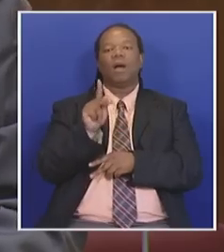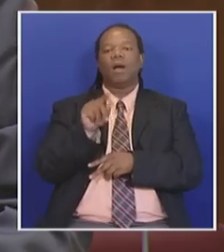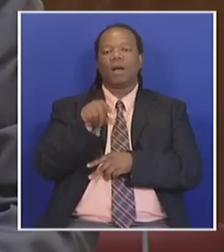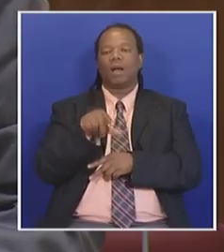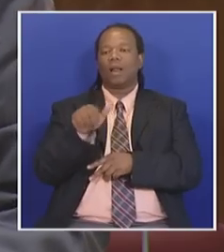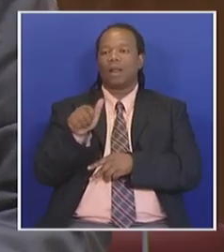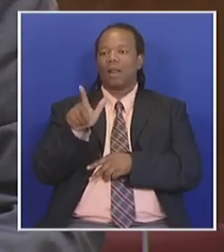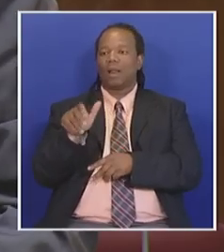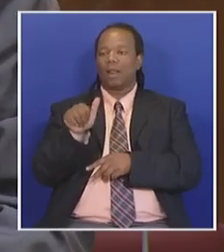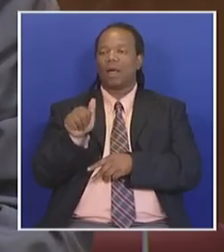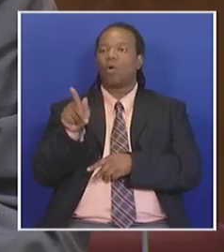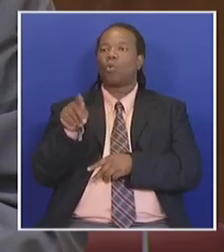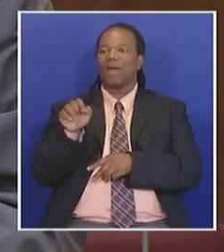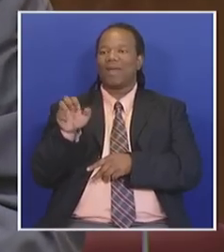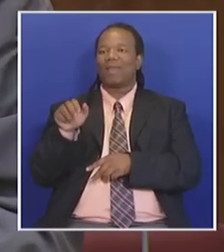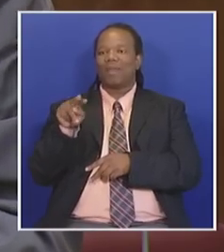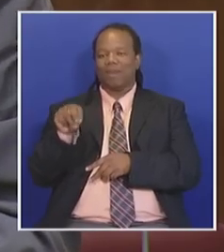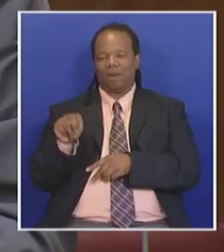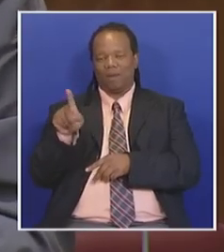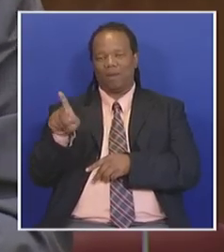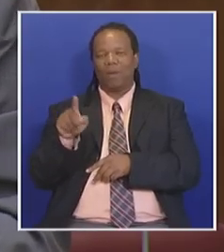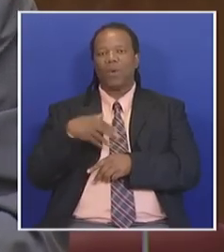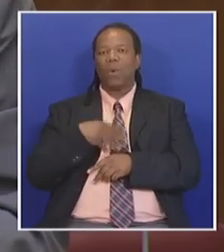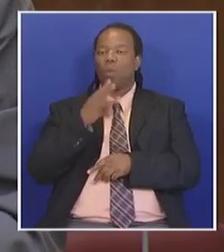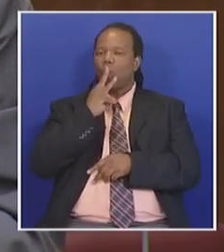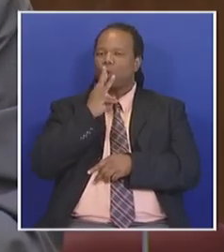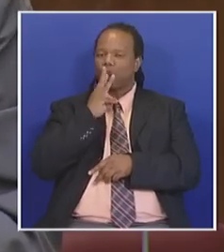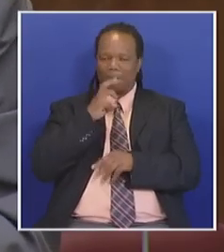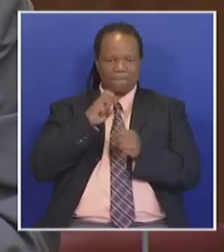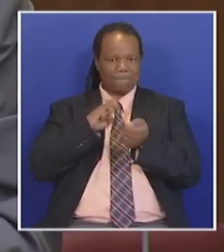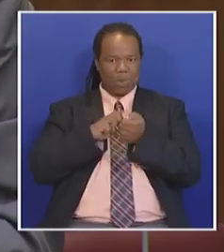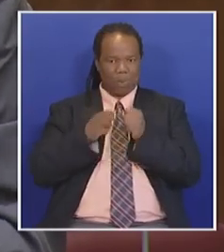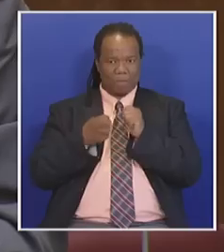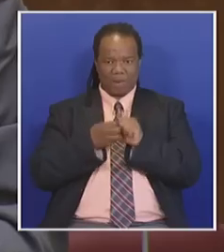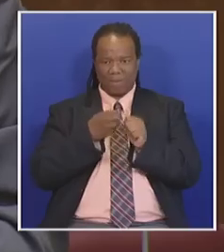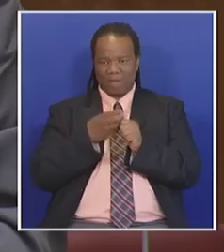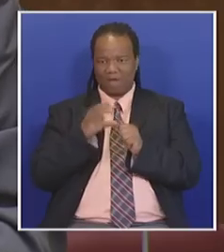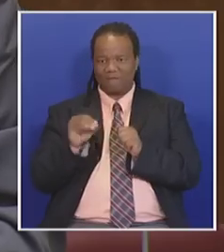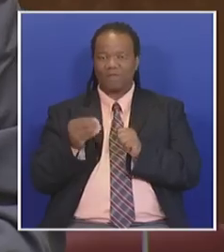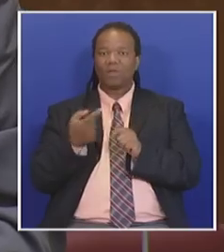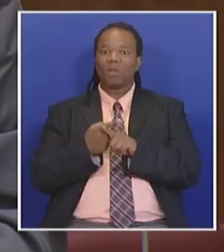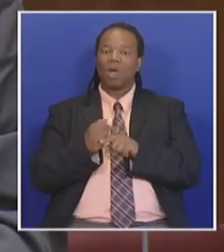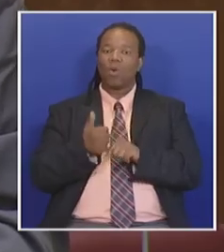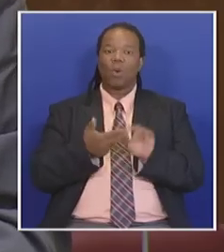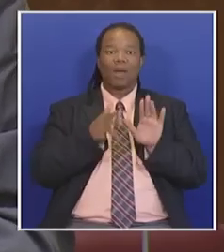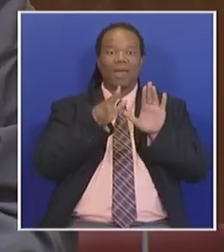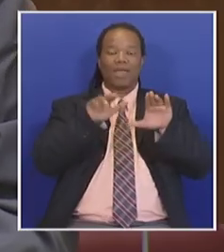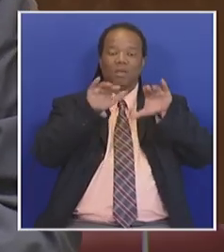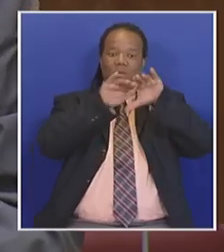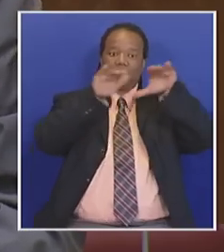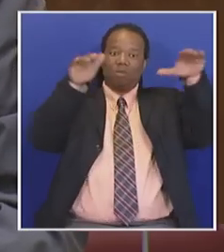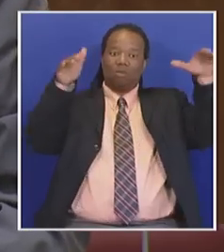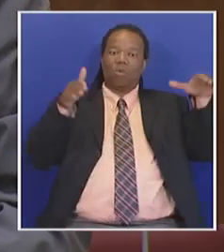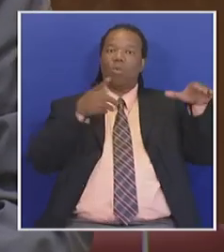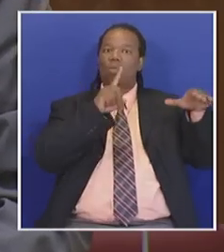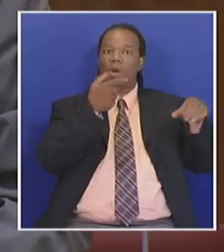water crisis, that the municipality have currently 8 water tankers, of which 1 is out of order, and that